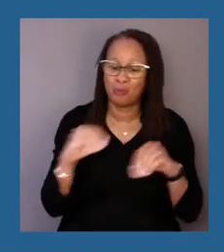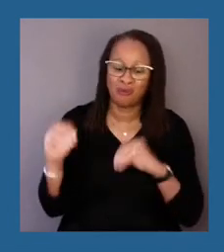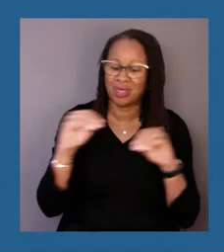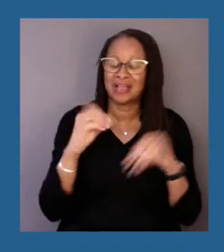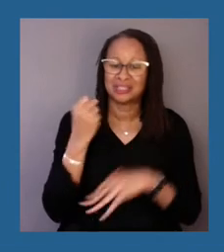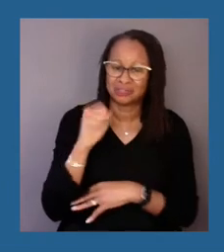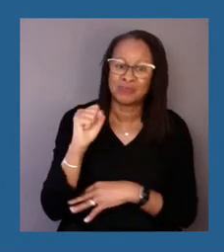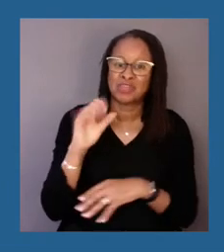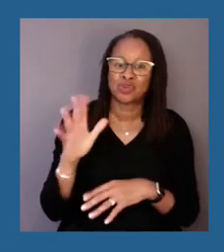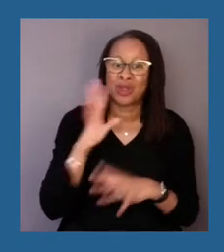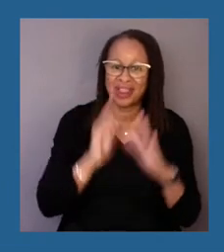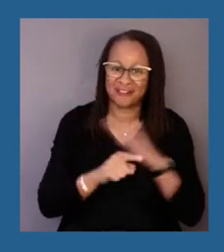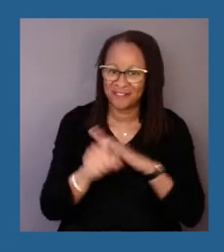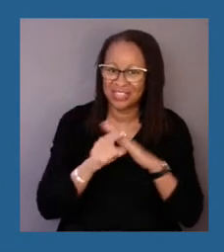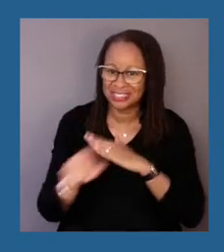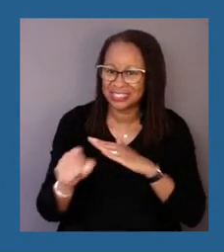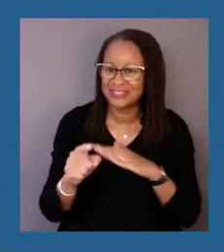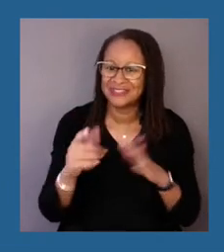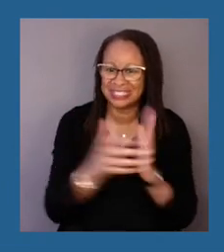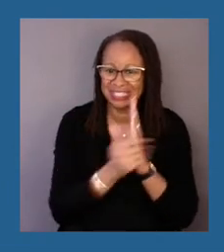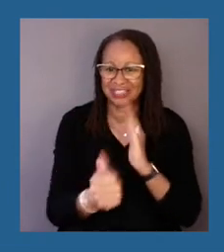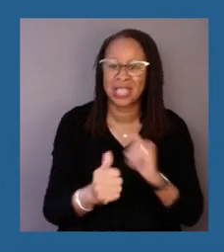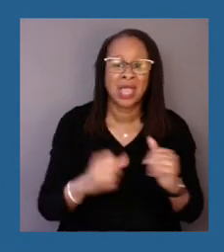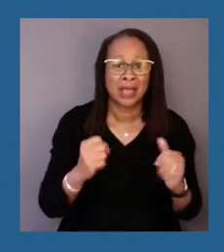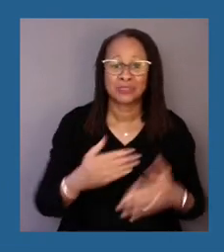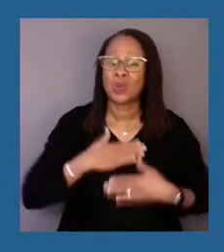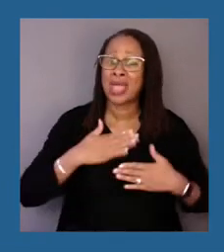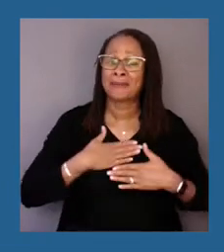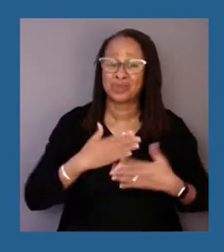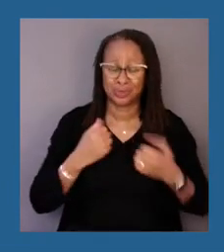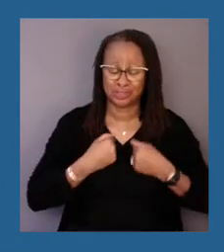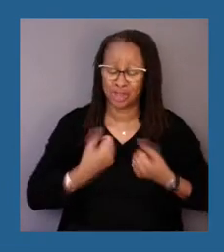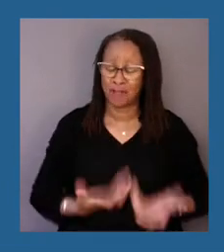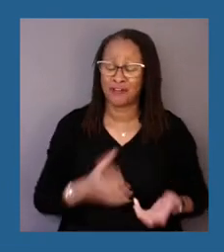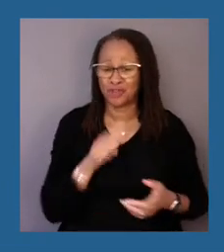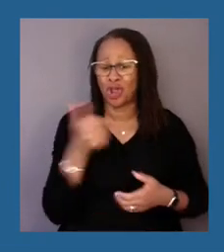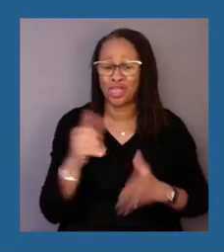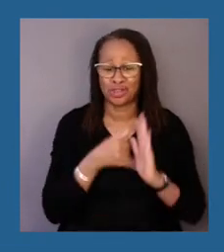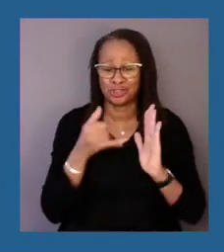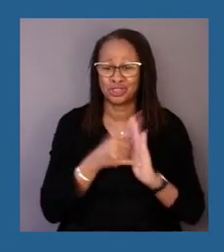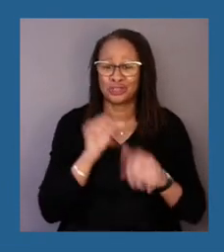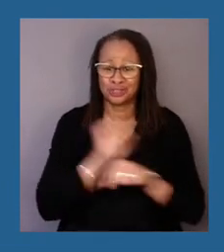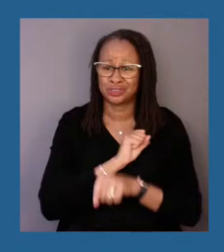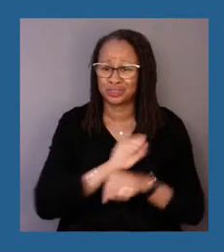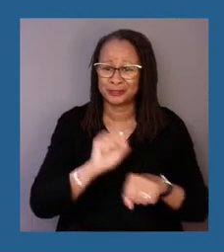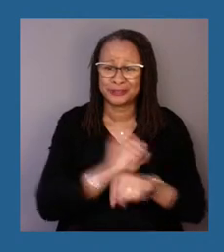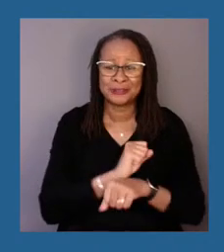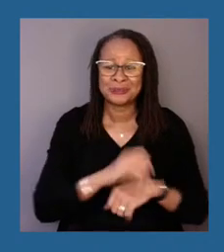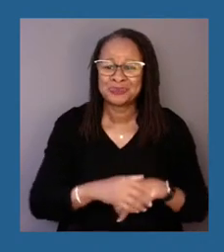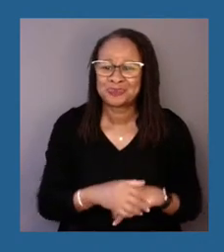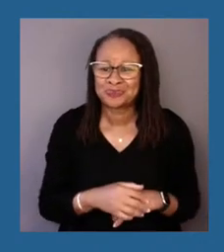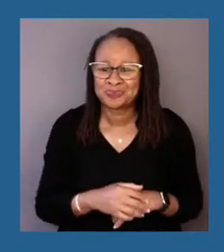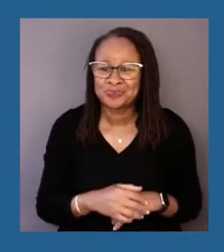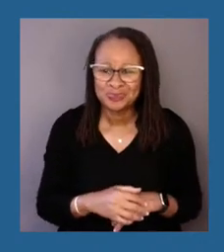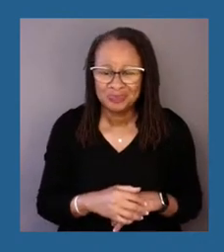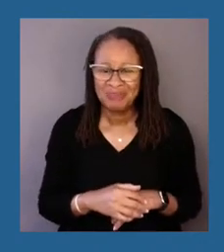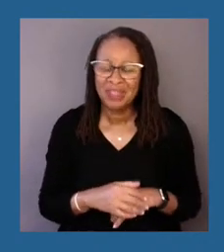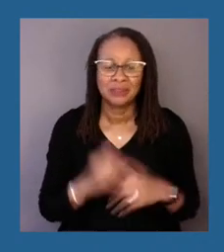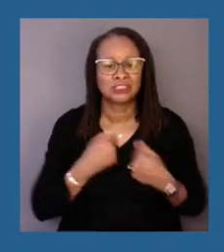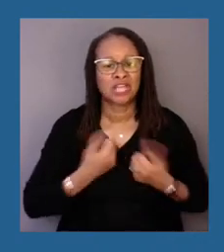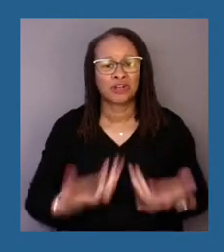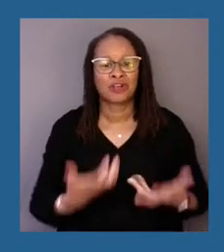tired of your other journalism job. Yay for that. Get tired to the world. Videos. Yeah.